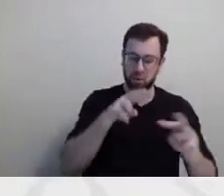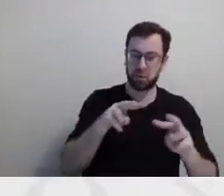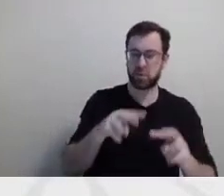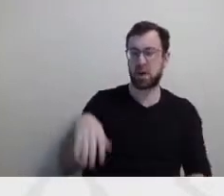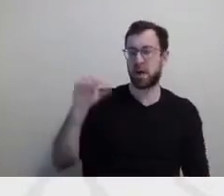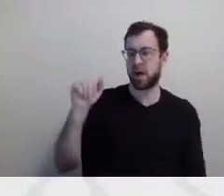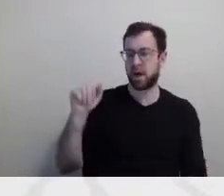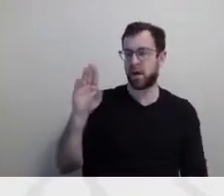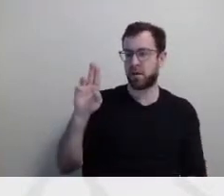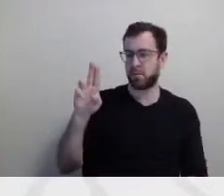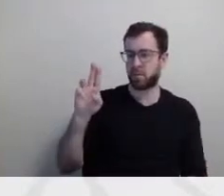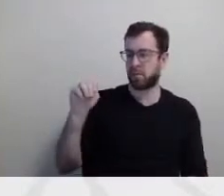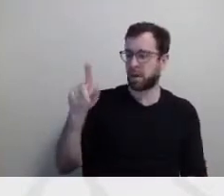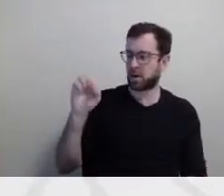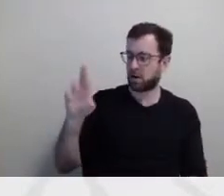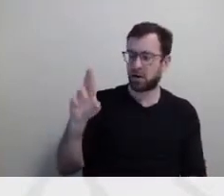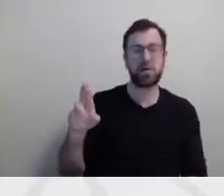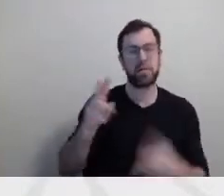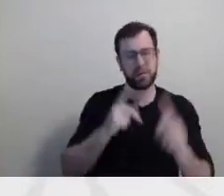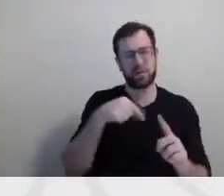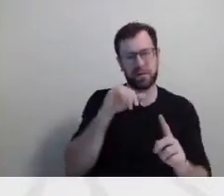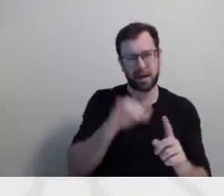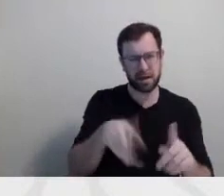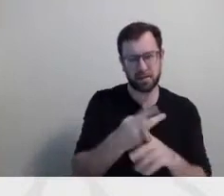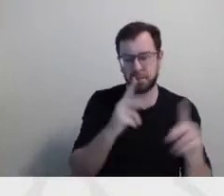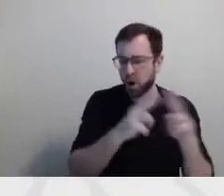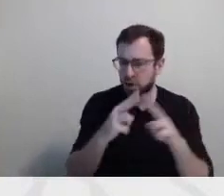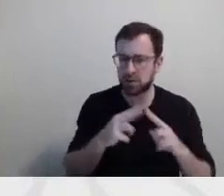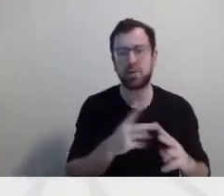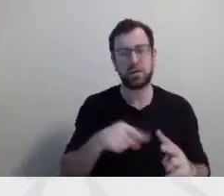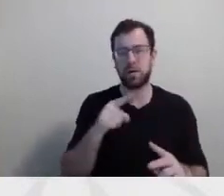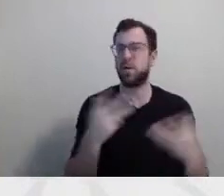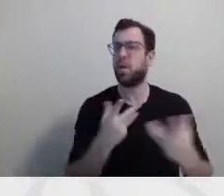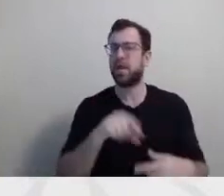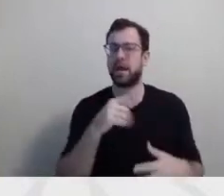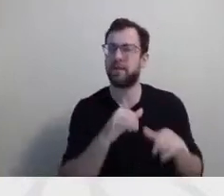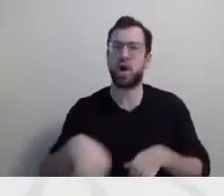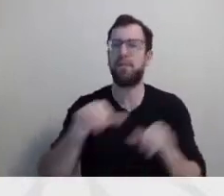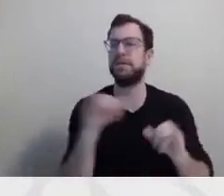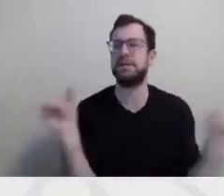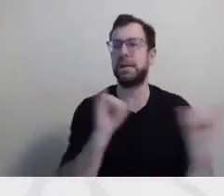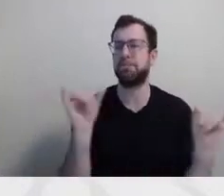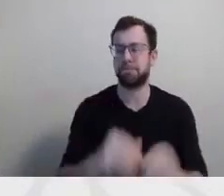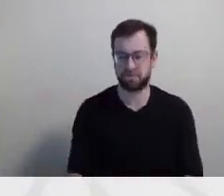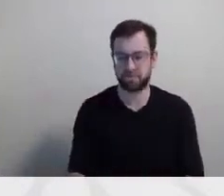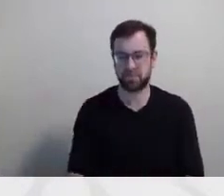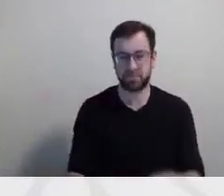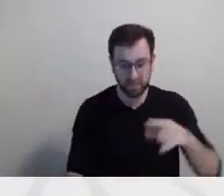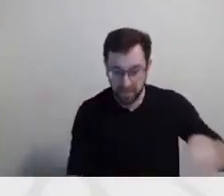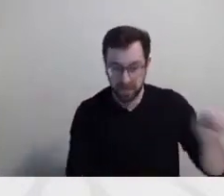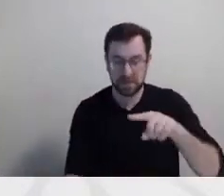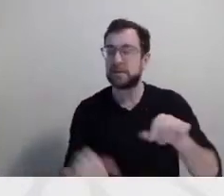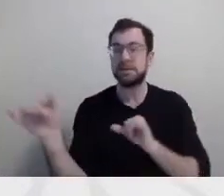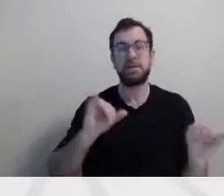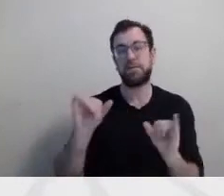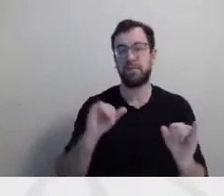as-Siddiq, Abdurrahman ibn Auf, Uthman ibn Affan radiallahu anhum ajma'een, what do they have in common? What they have in common is not only the